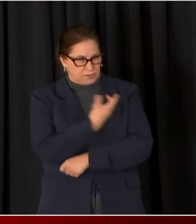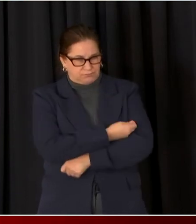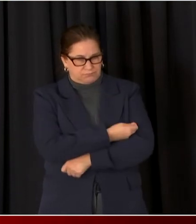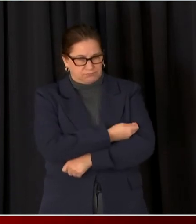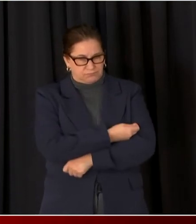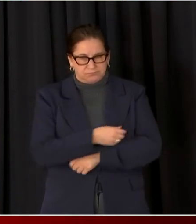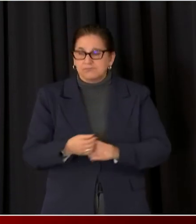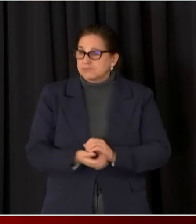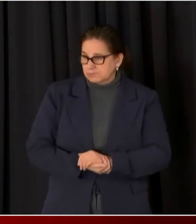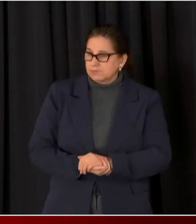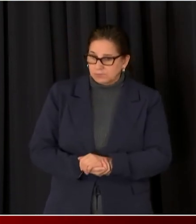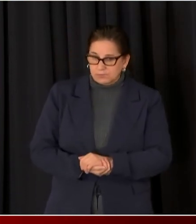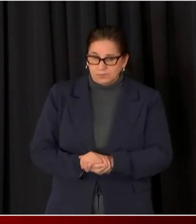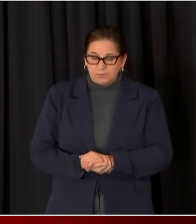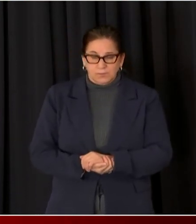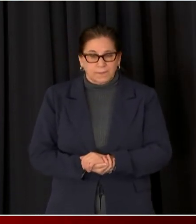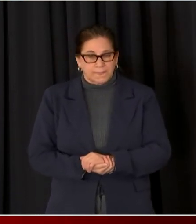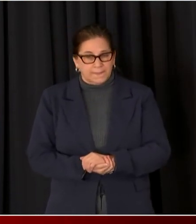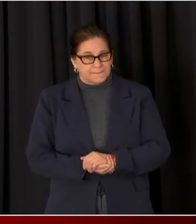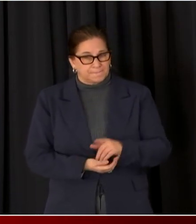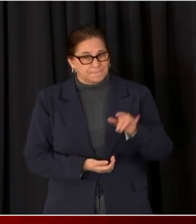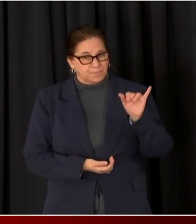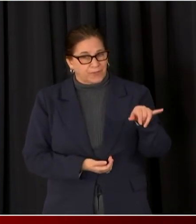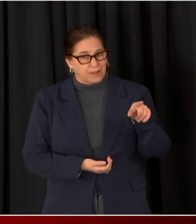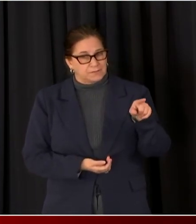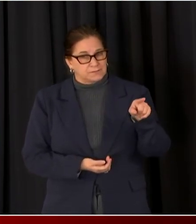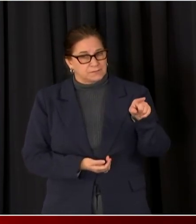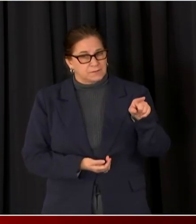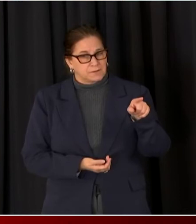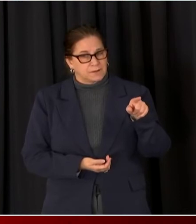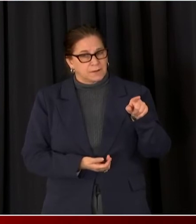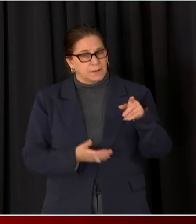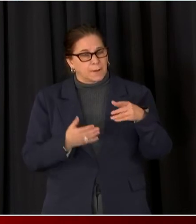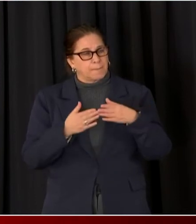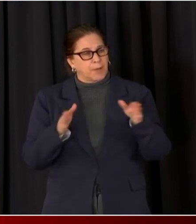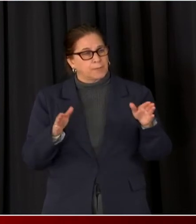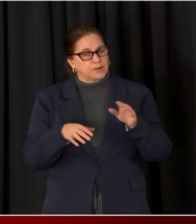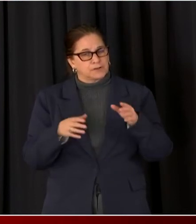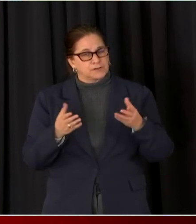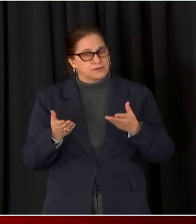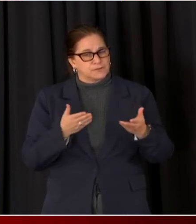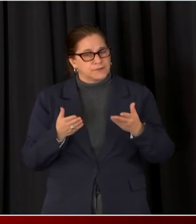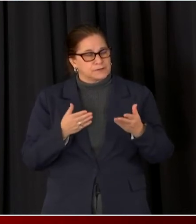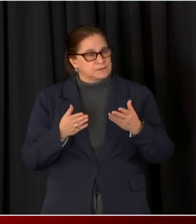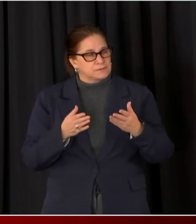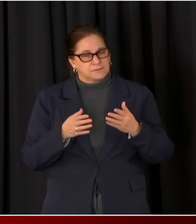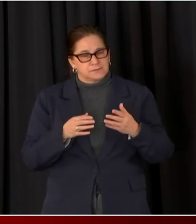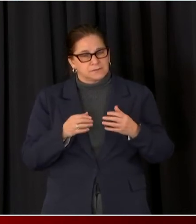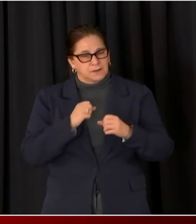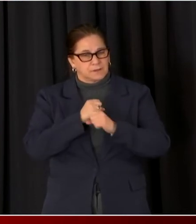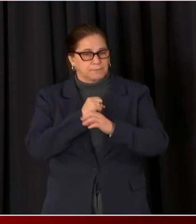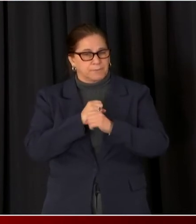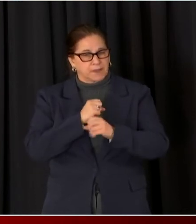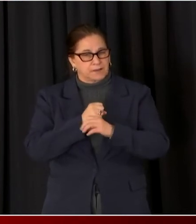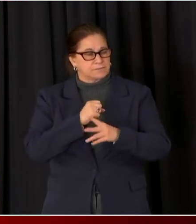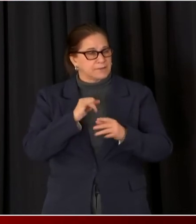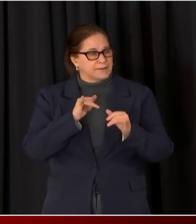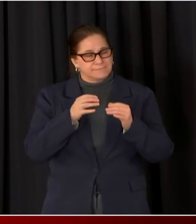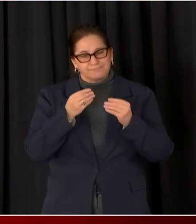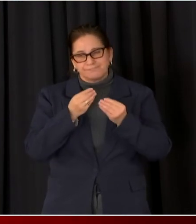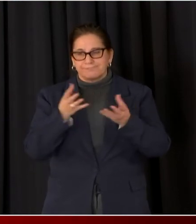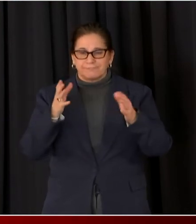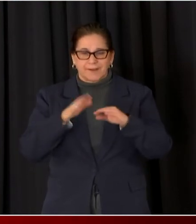first wave as a way to do a public service announcement like we're hearing? I would, some people would like me to, but